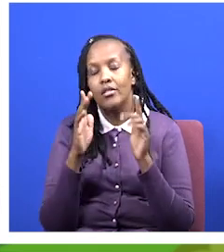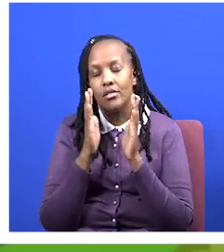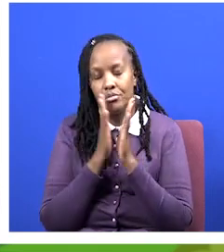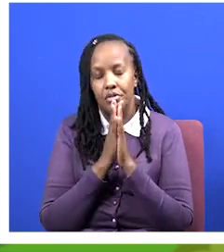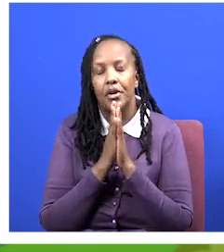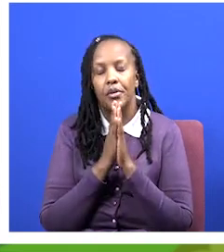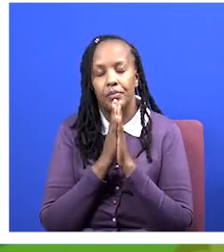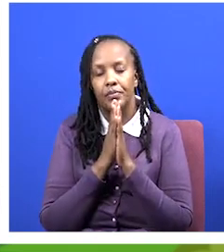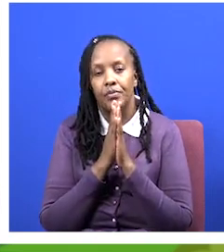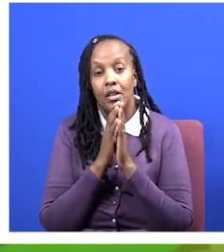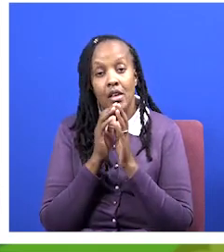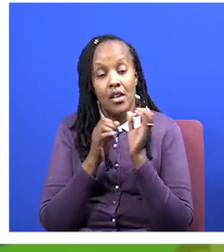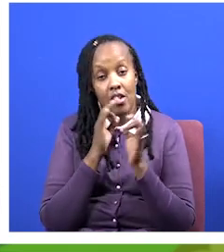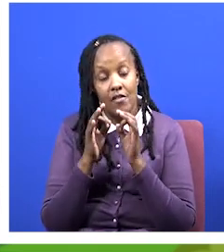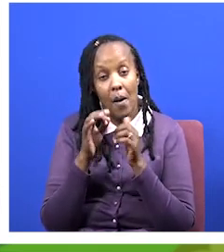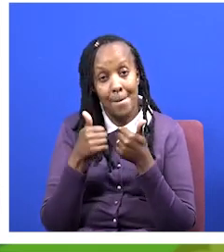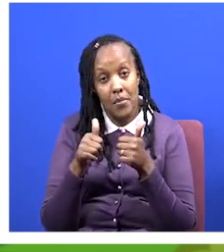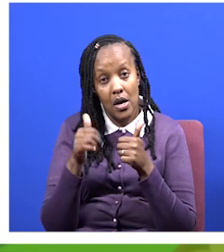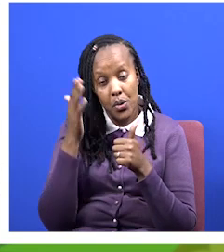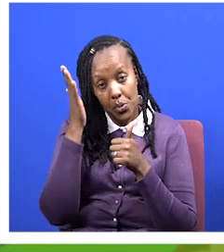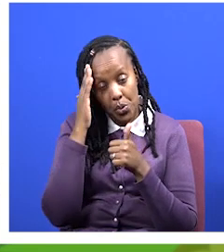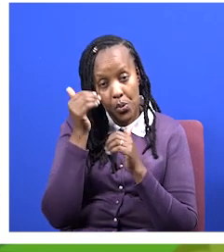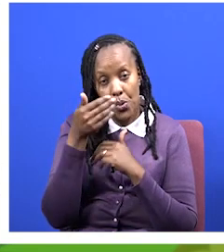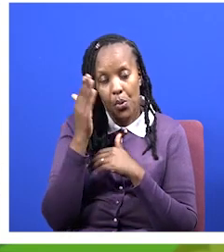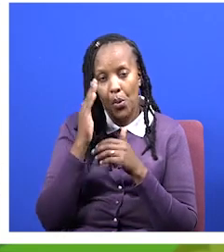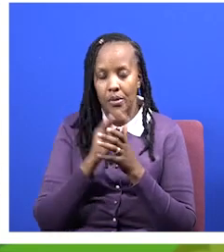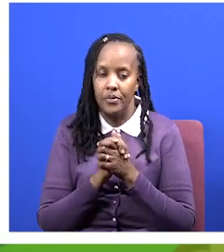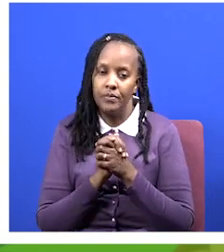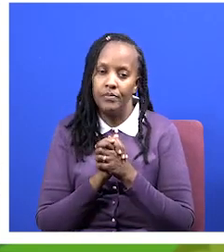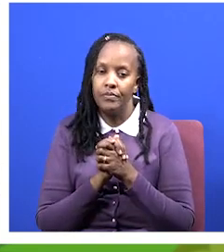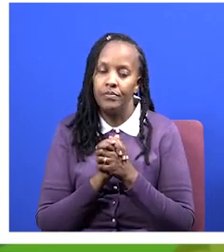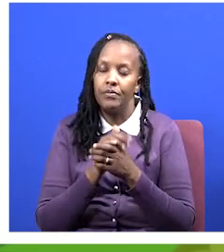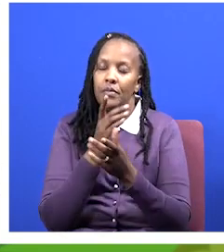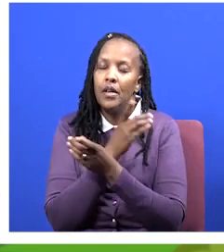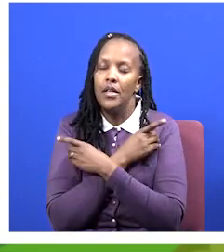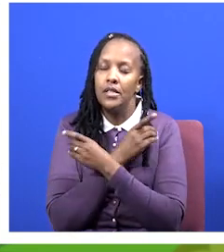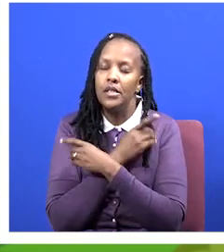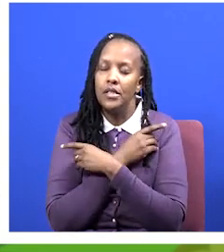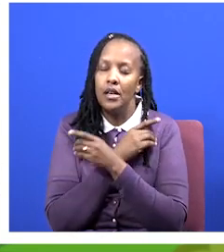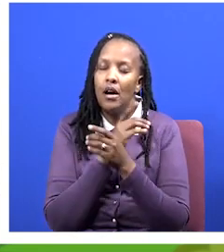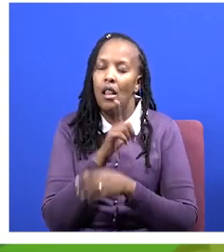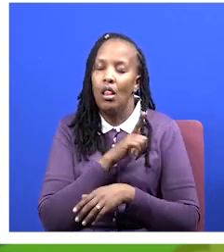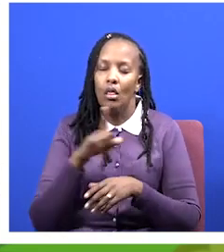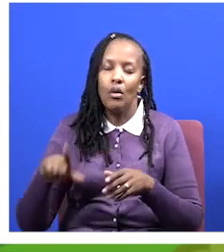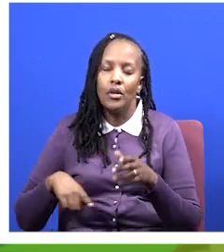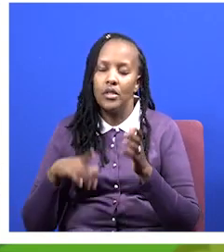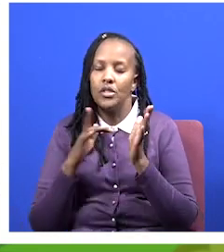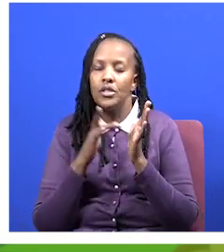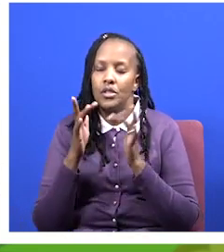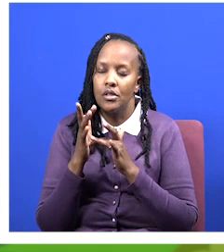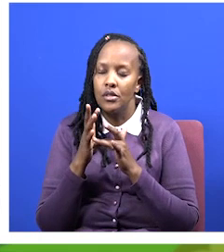pray if you don't know God and ask Him into our lives. Dear Lord